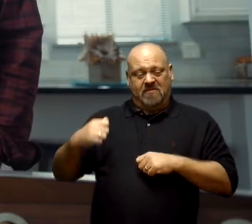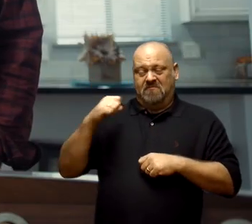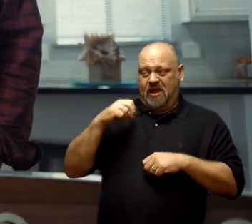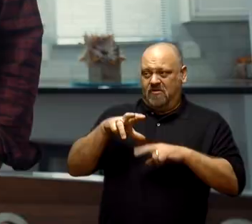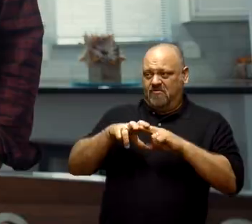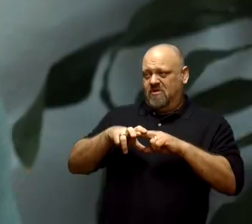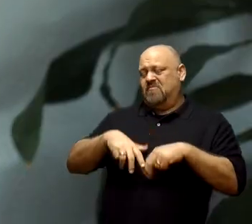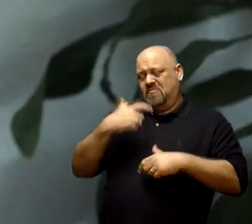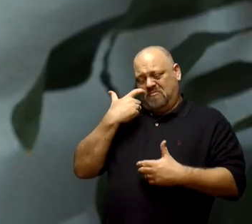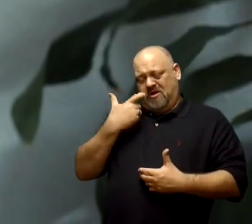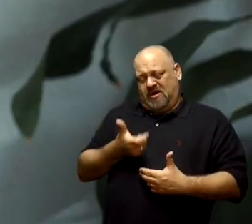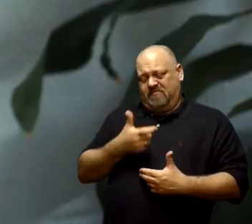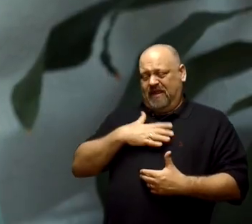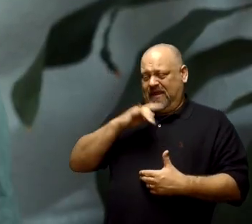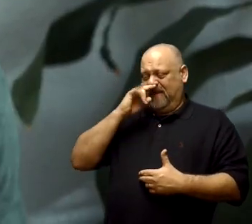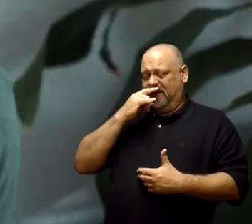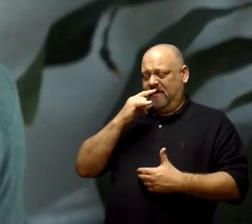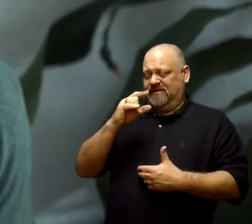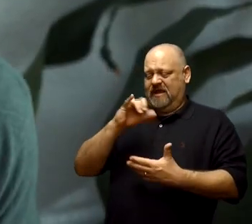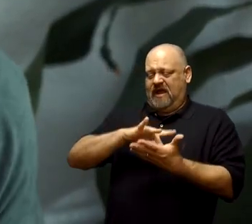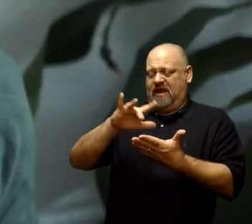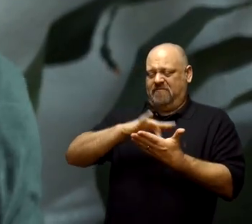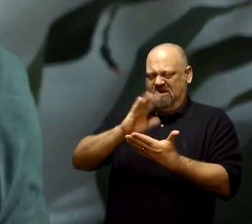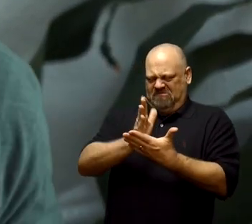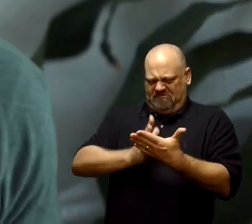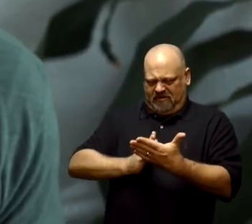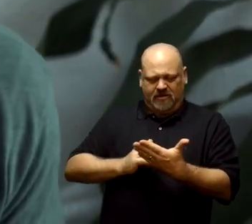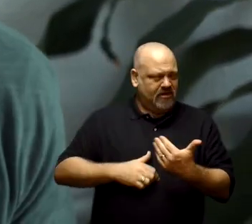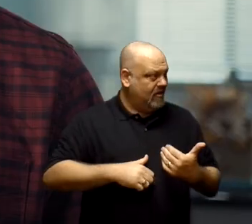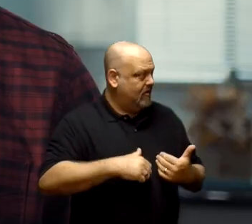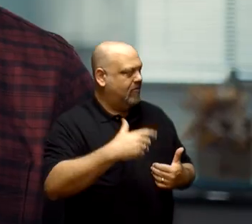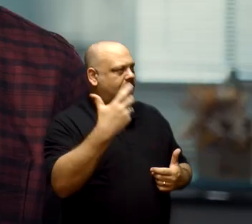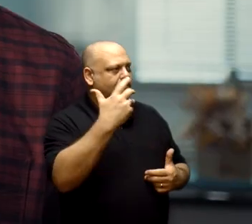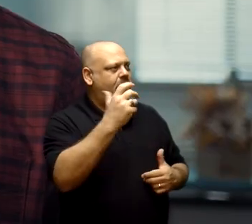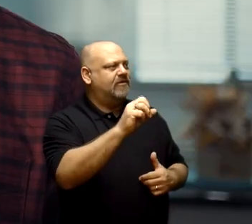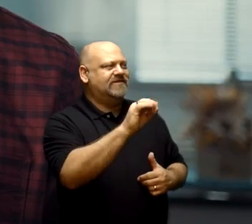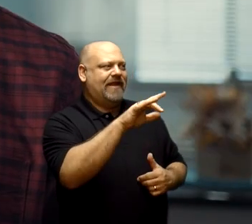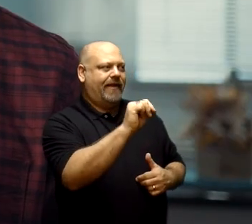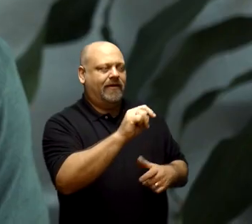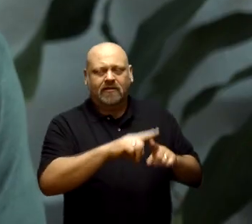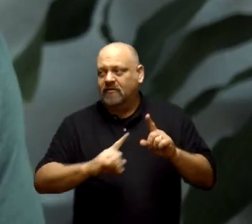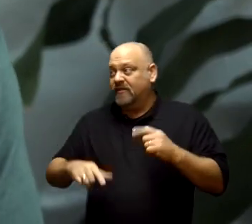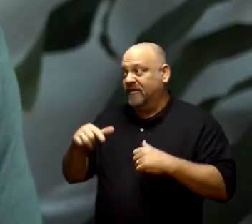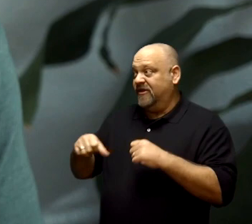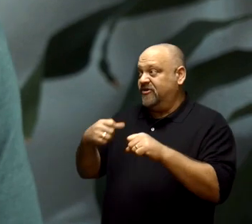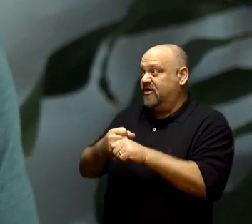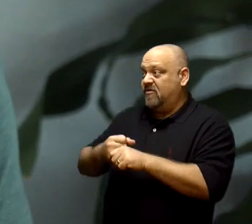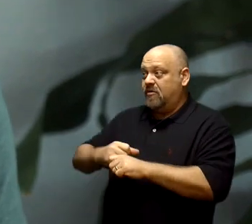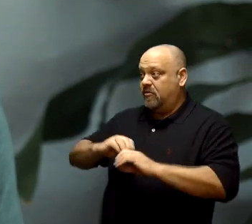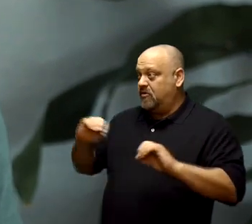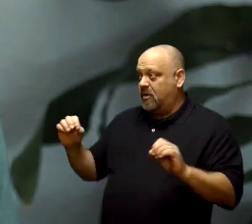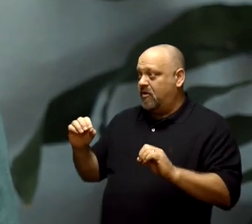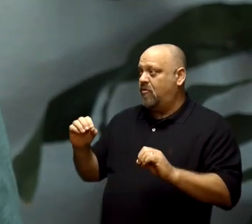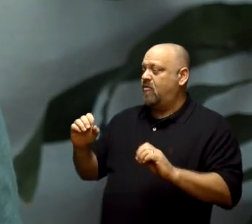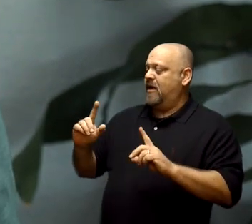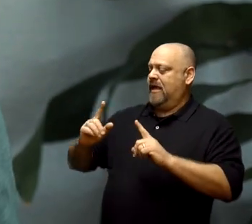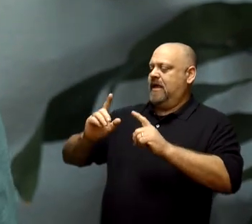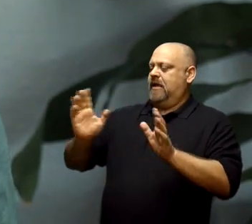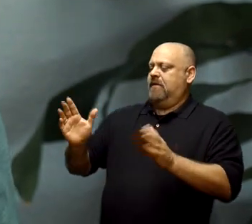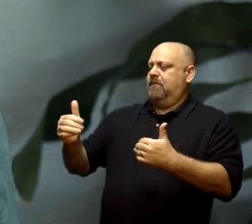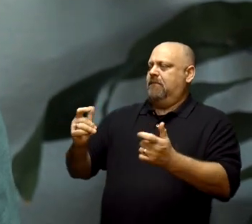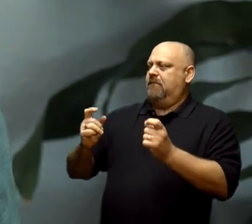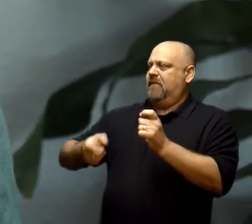You saint. So, this year, no presents, just presents. What'd you just say? I'm not getting